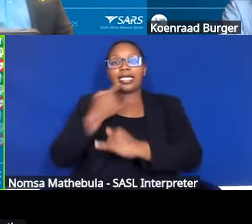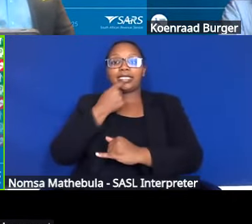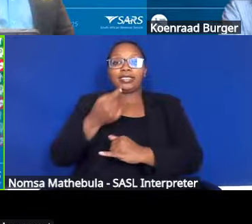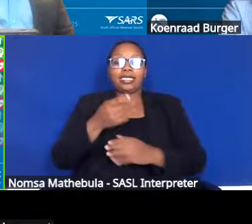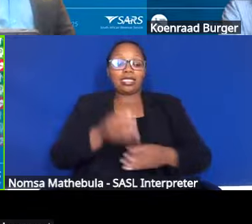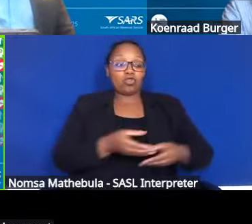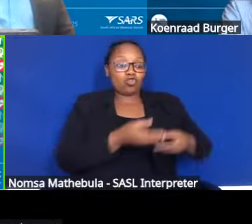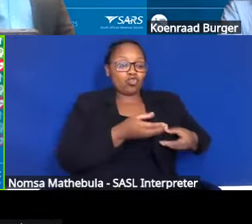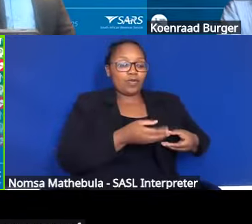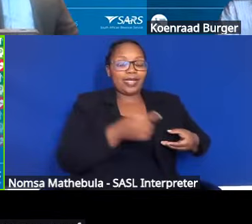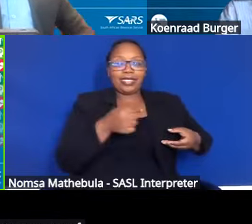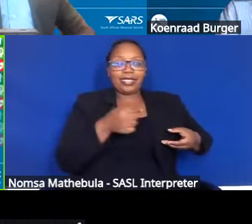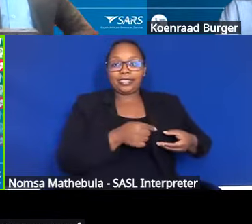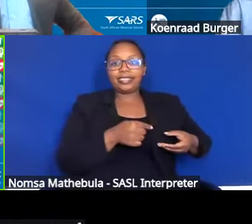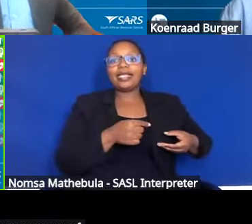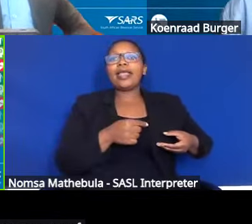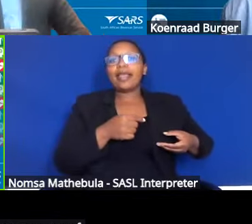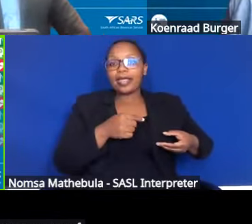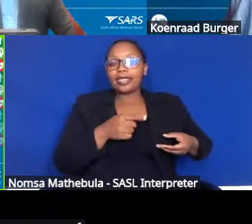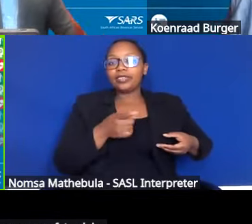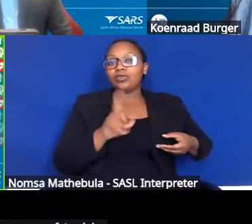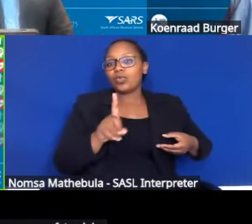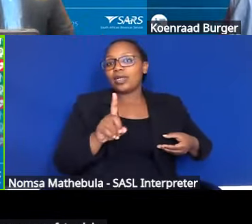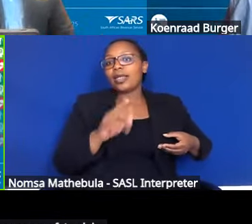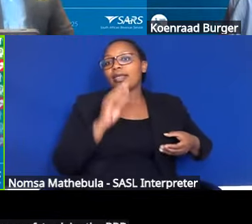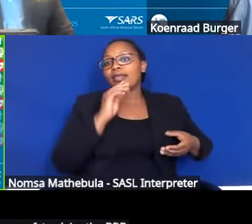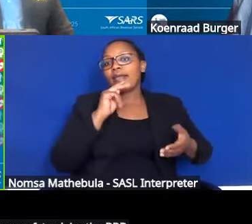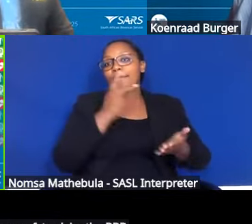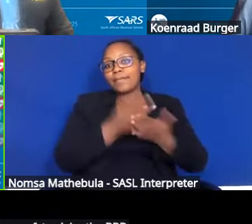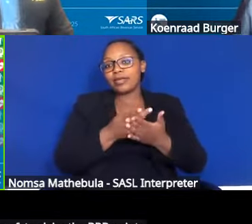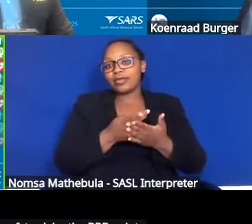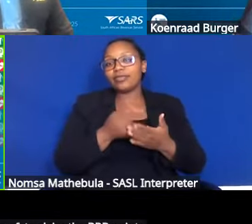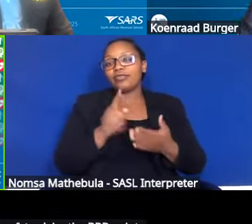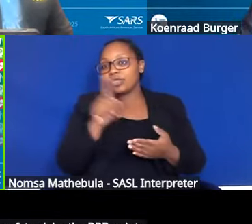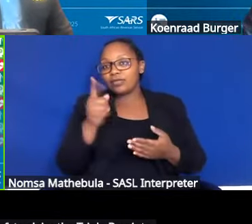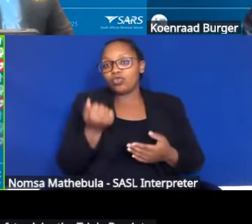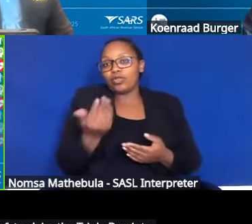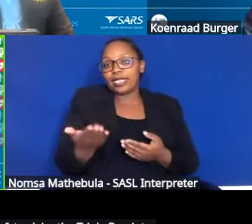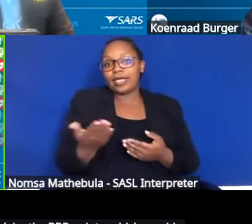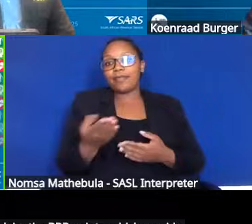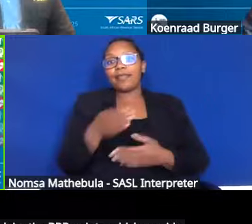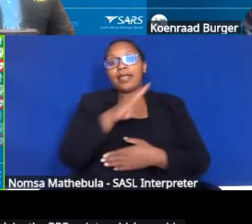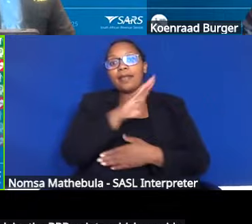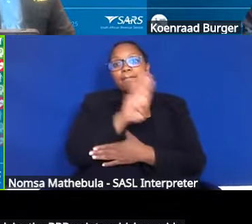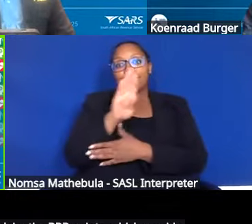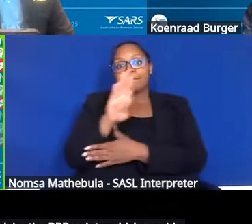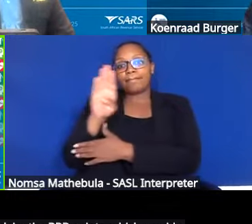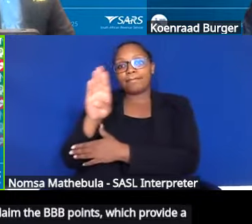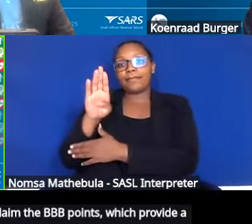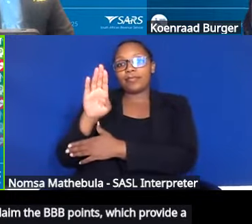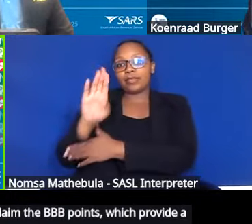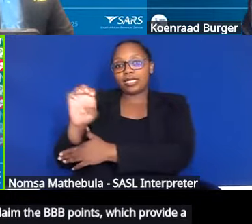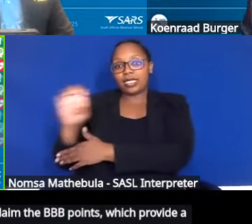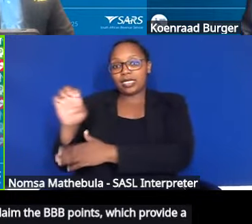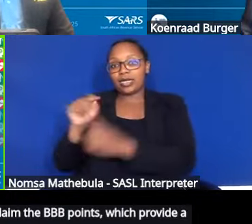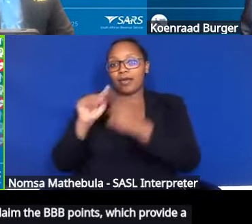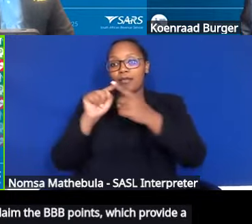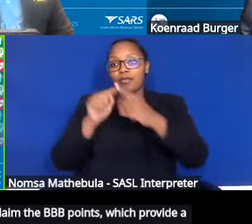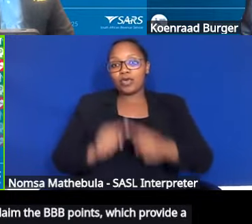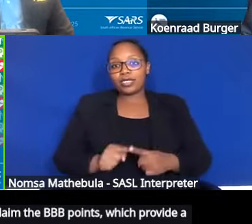serves as proof to claim the BBEE points, which provide a distinctive capability for the